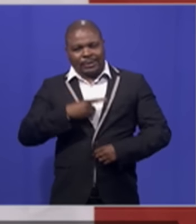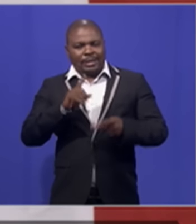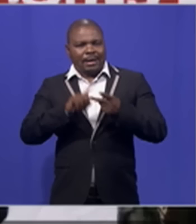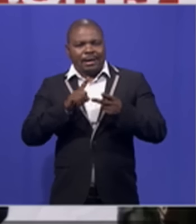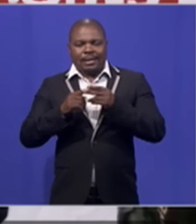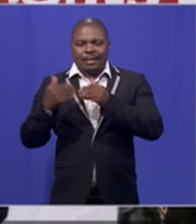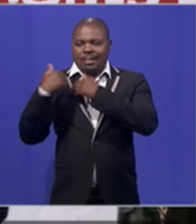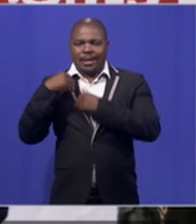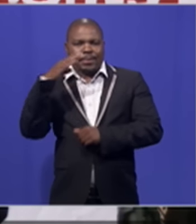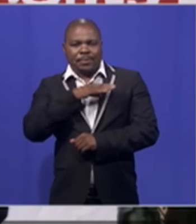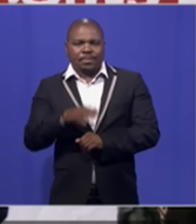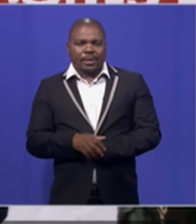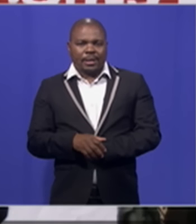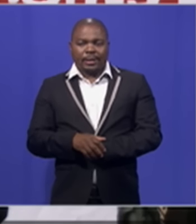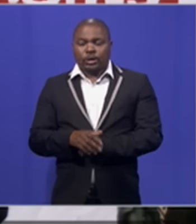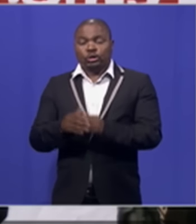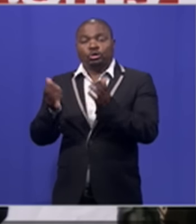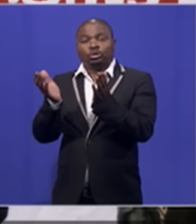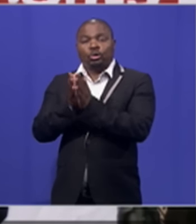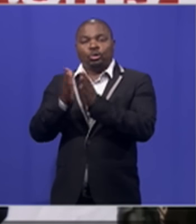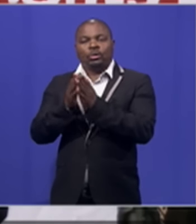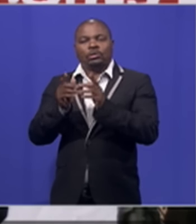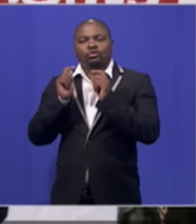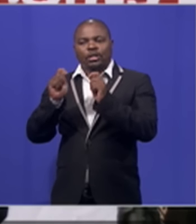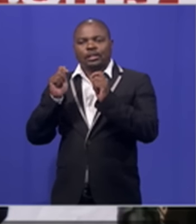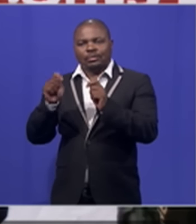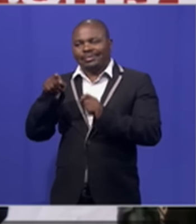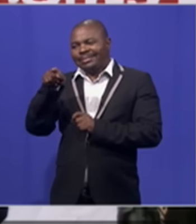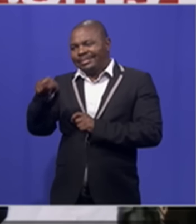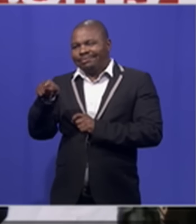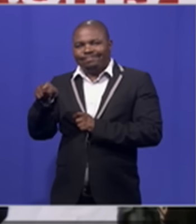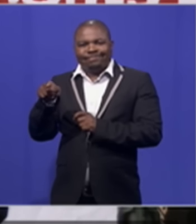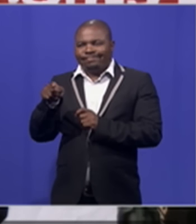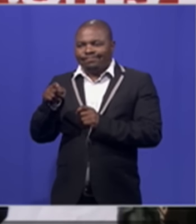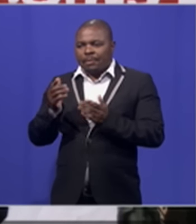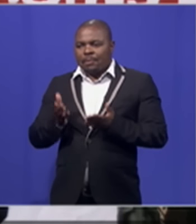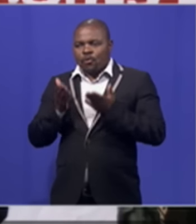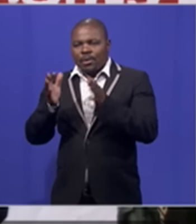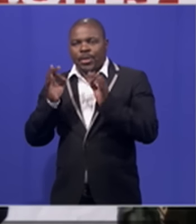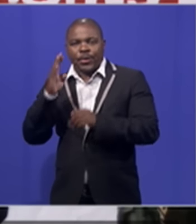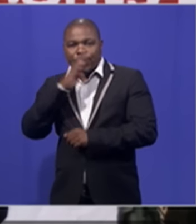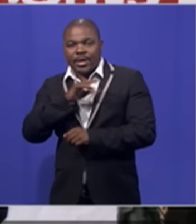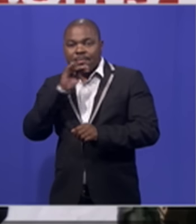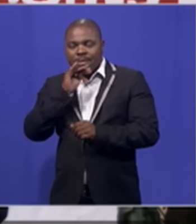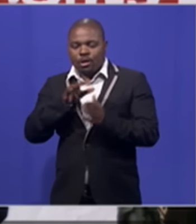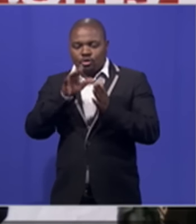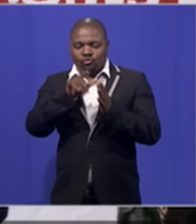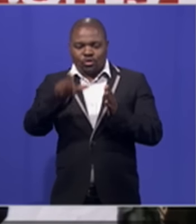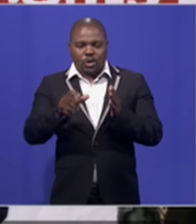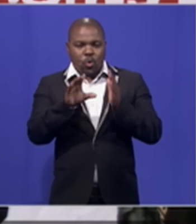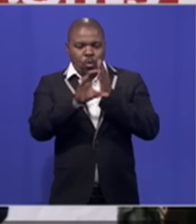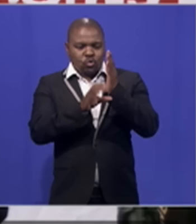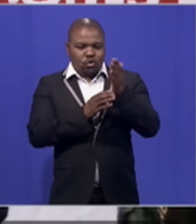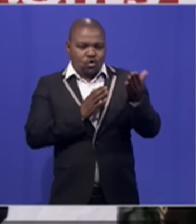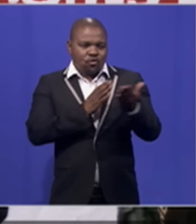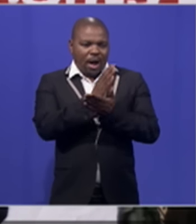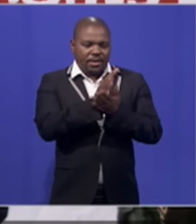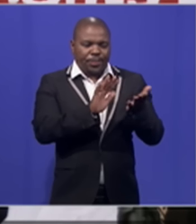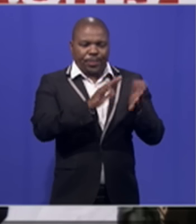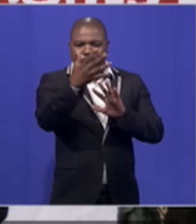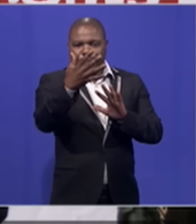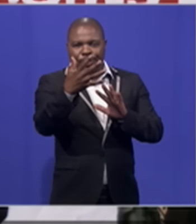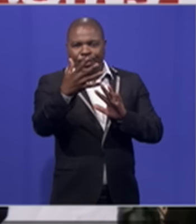systemic failures in scholar transport program constitute violations of learners' constitutional rights,